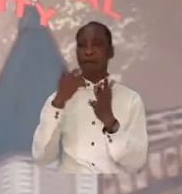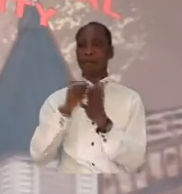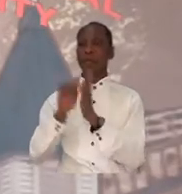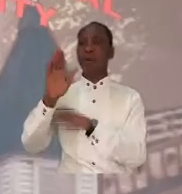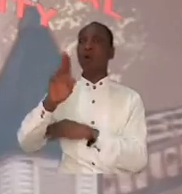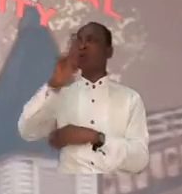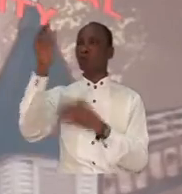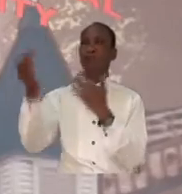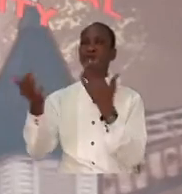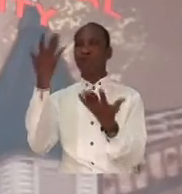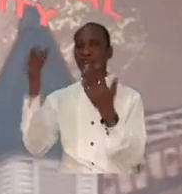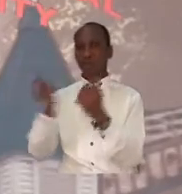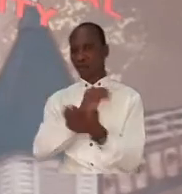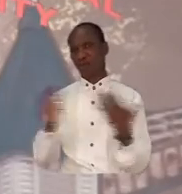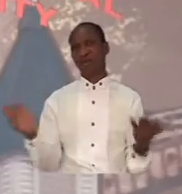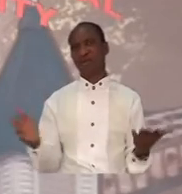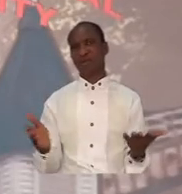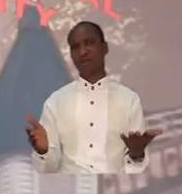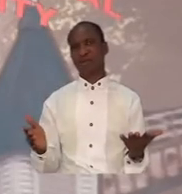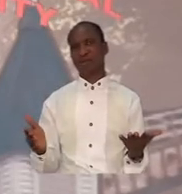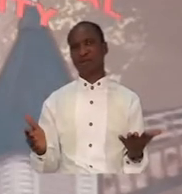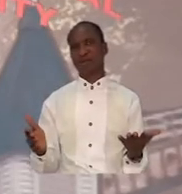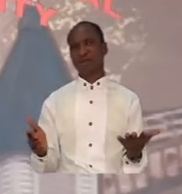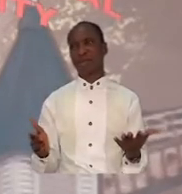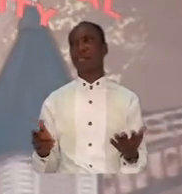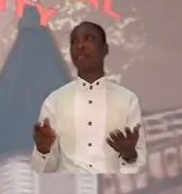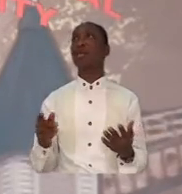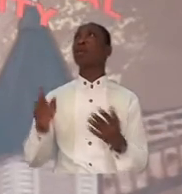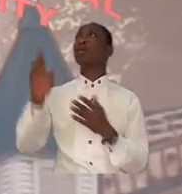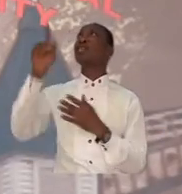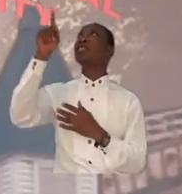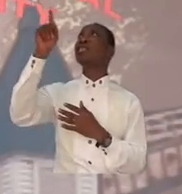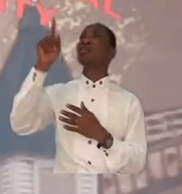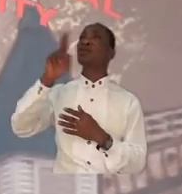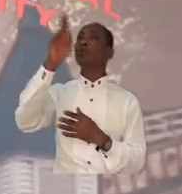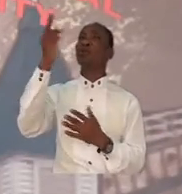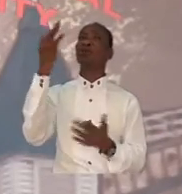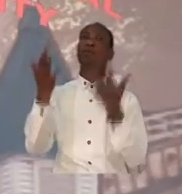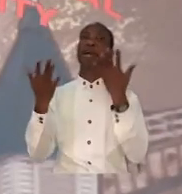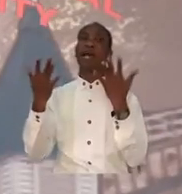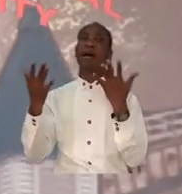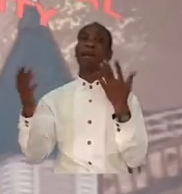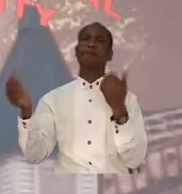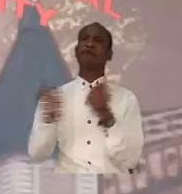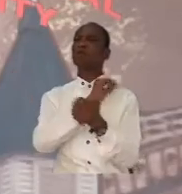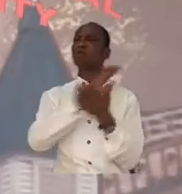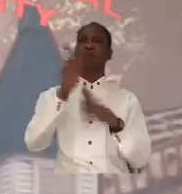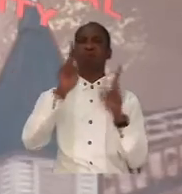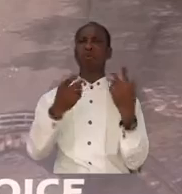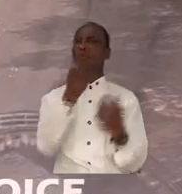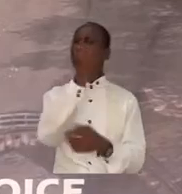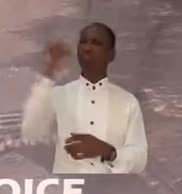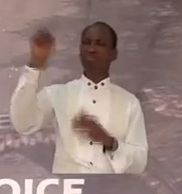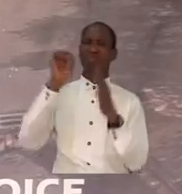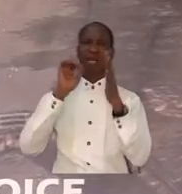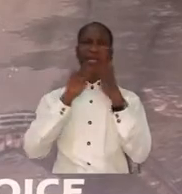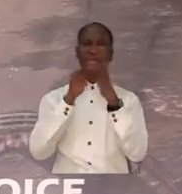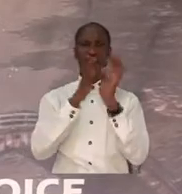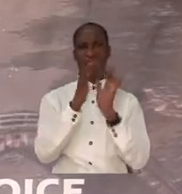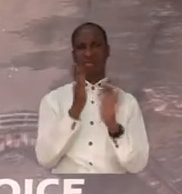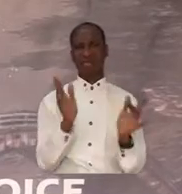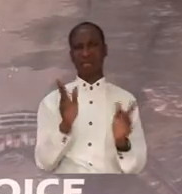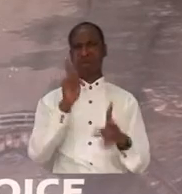wode ba ozo oja framamu eno wato wona wentie ina urade Yesu Kristo asempa no yure ni yentie yankopon